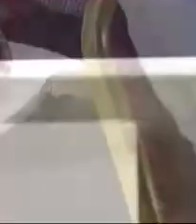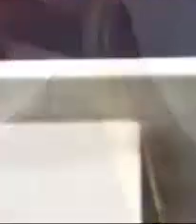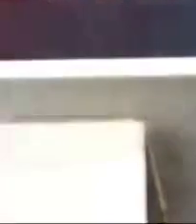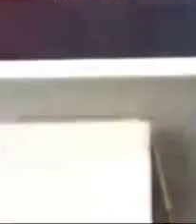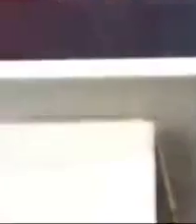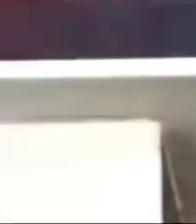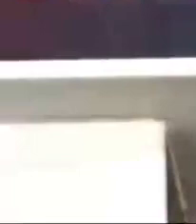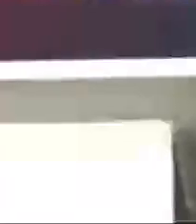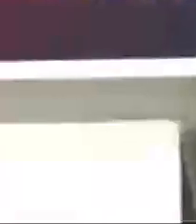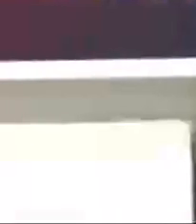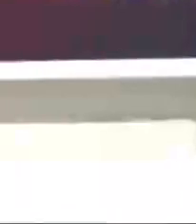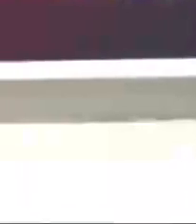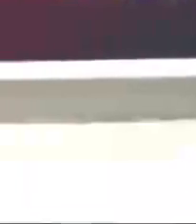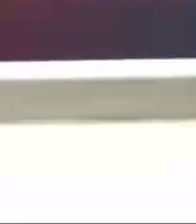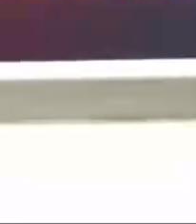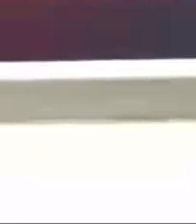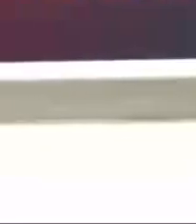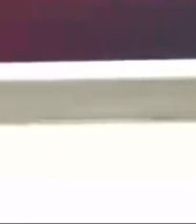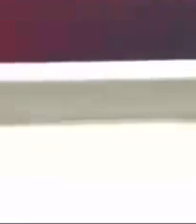in Jesus' name.